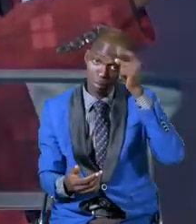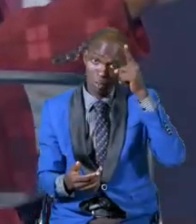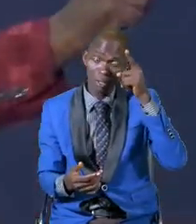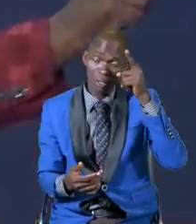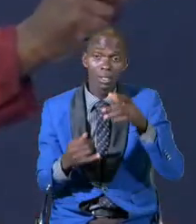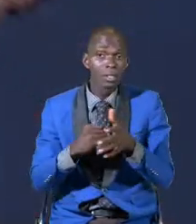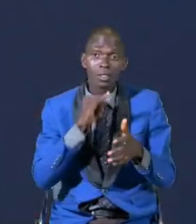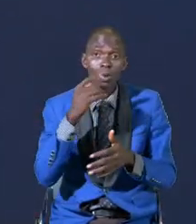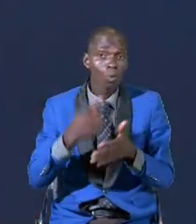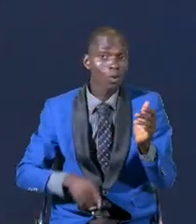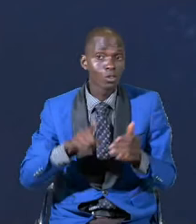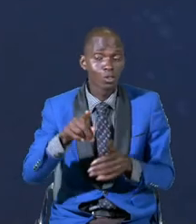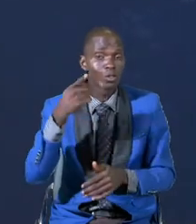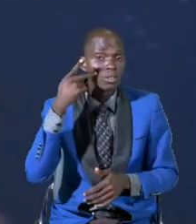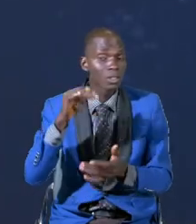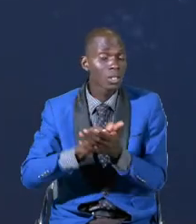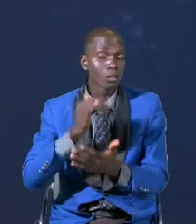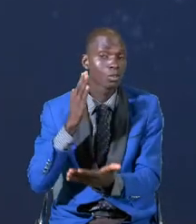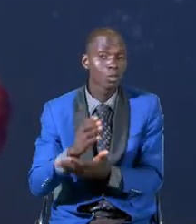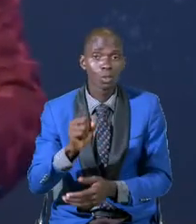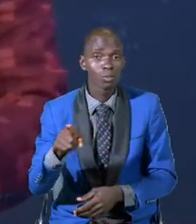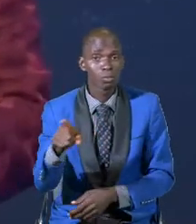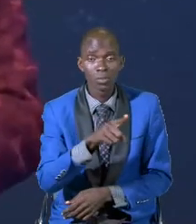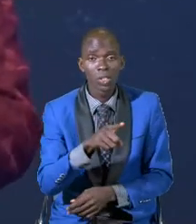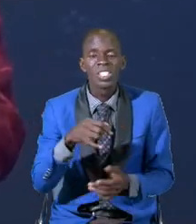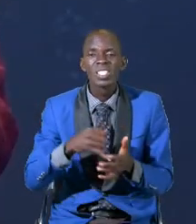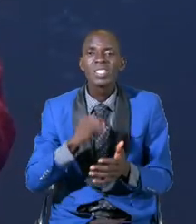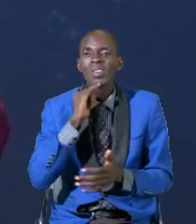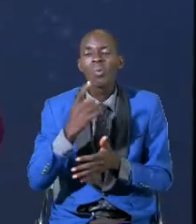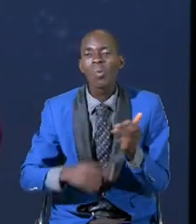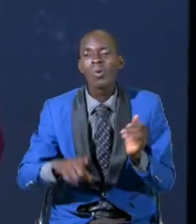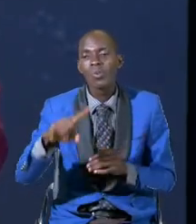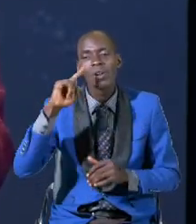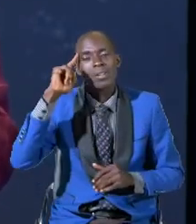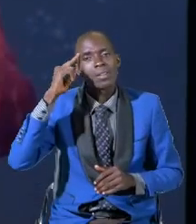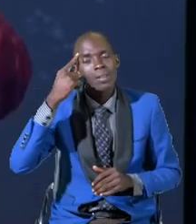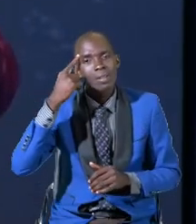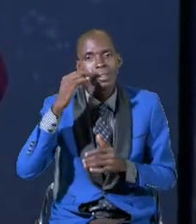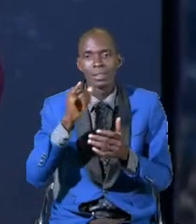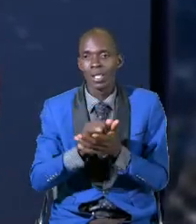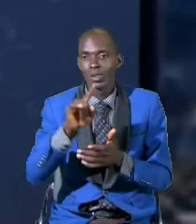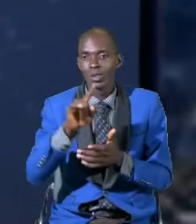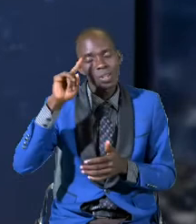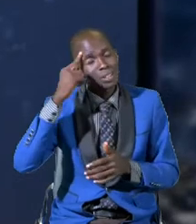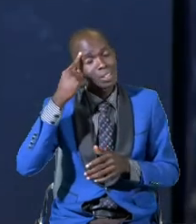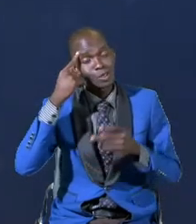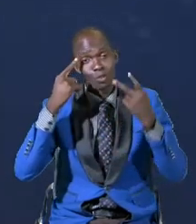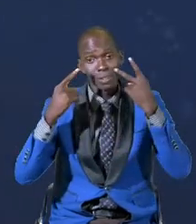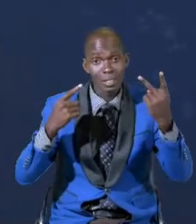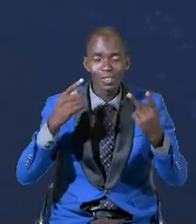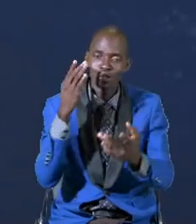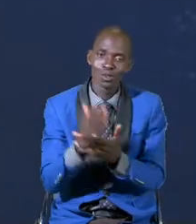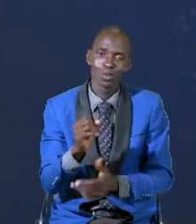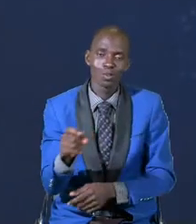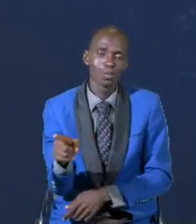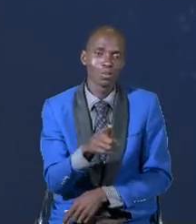you see that stops you. It's what you think that you see stops you. It's not what